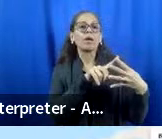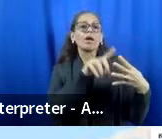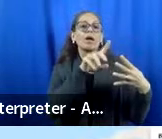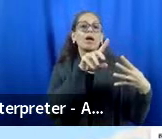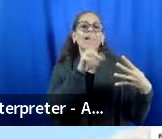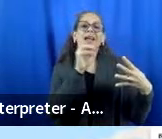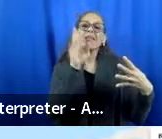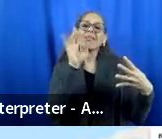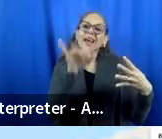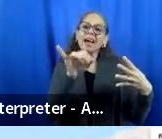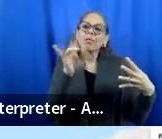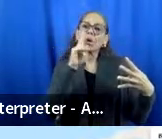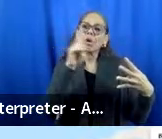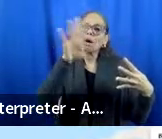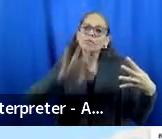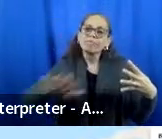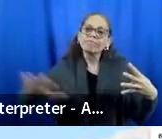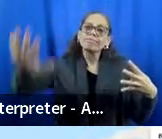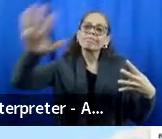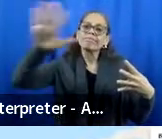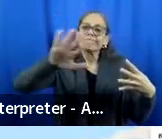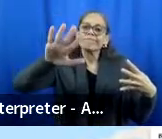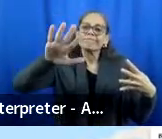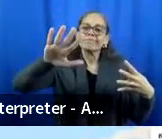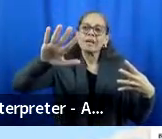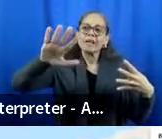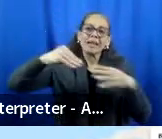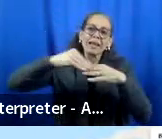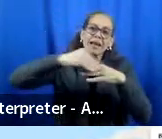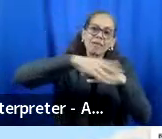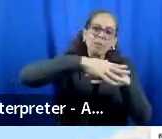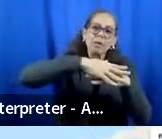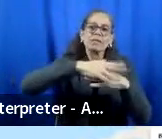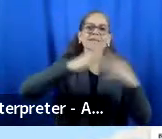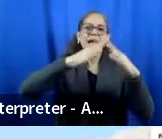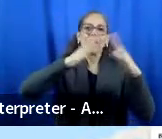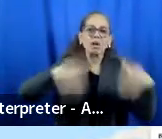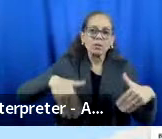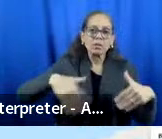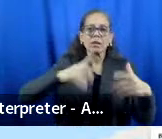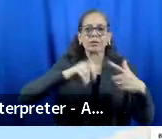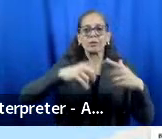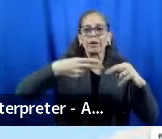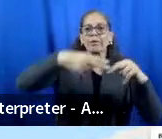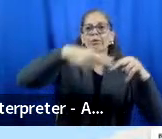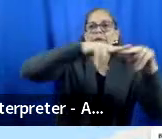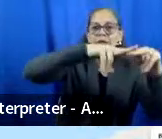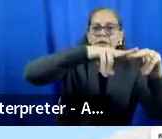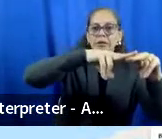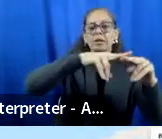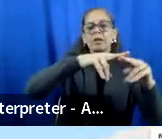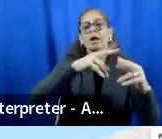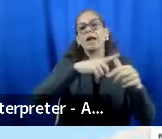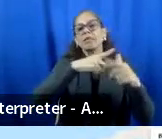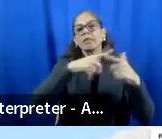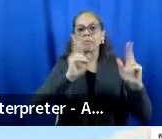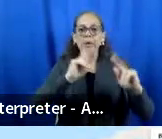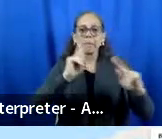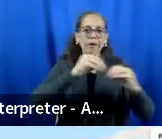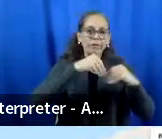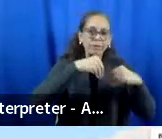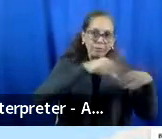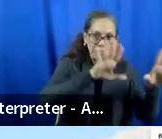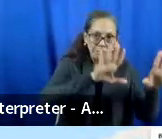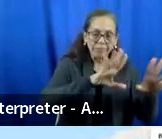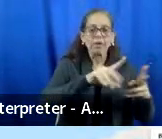it's looking at neighborhood-wide forces that influence the housing market and increase risk of displacement.